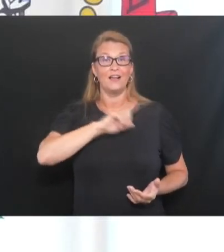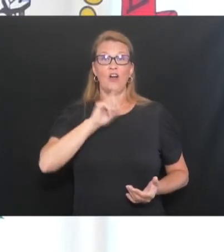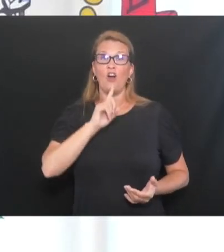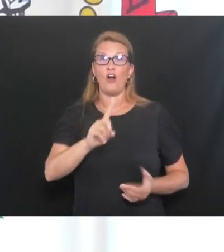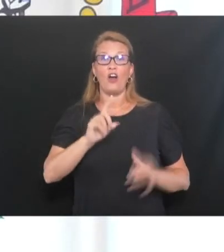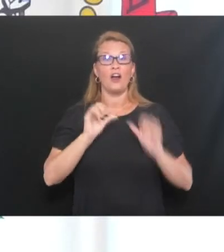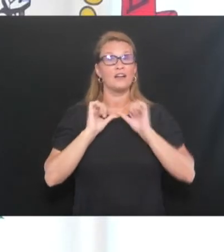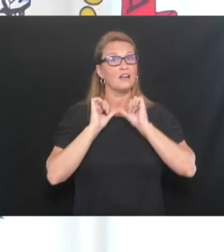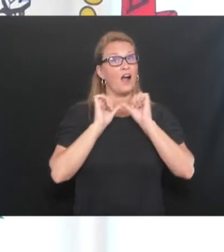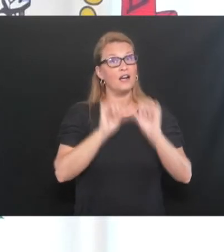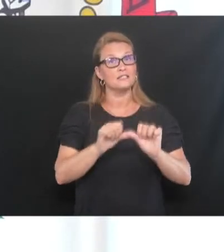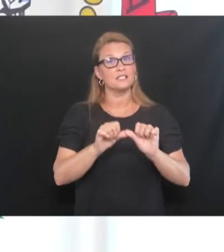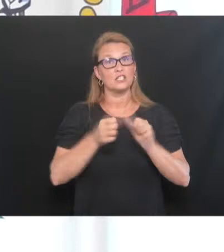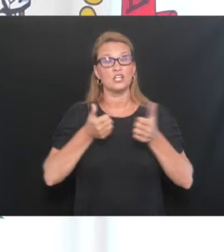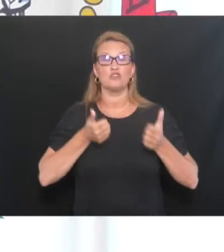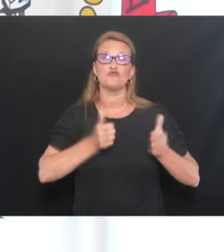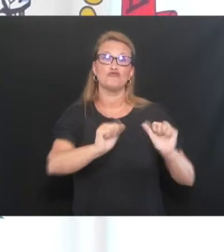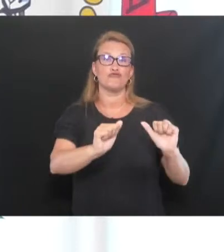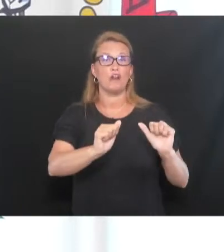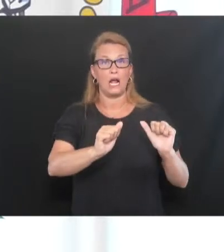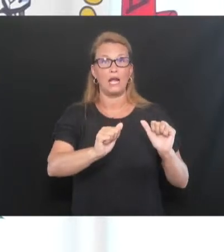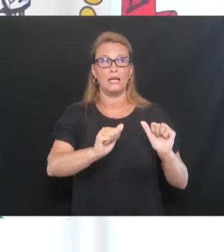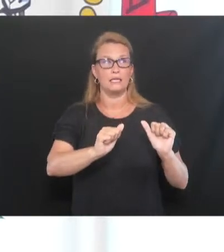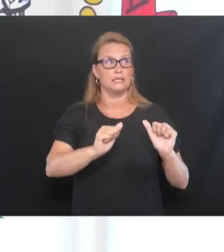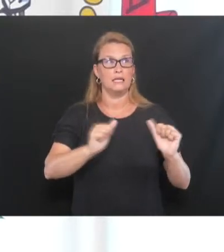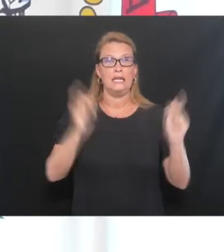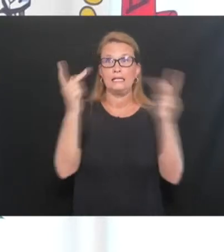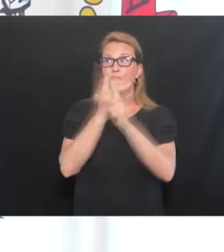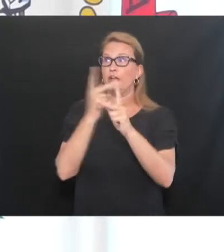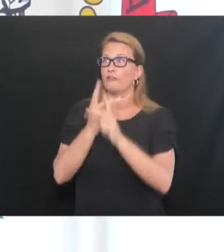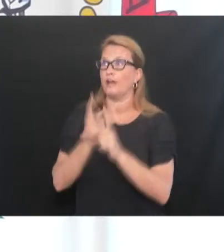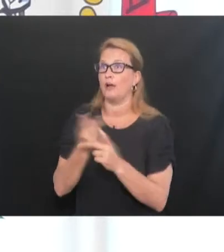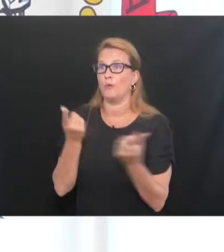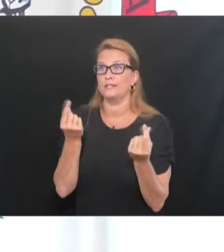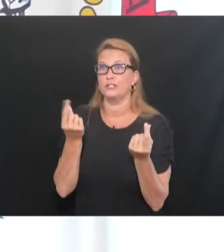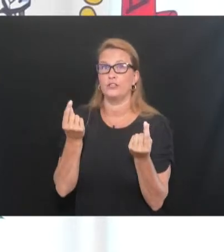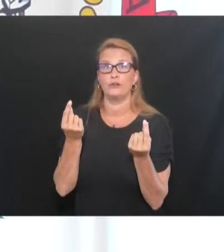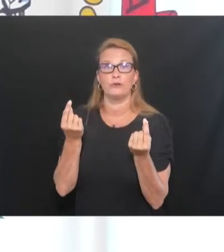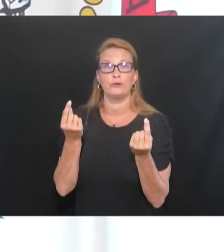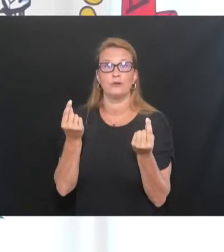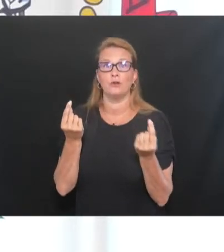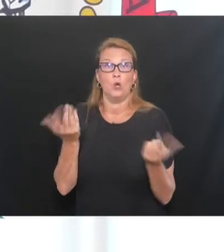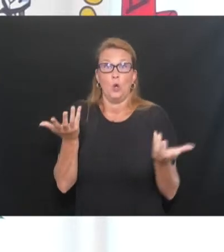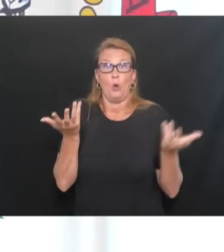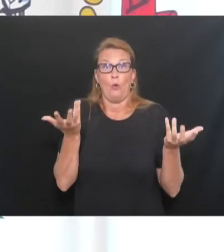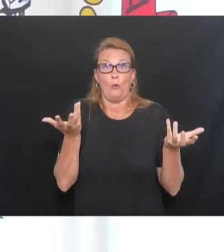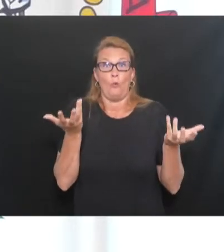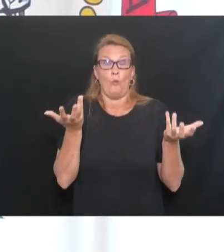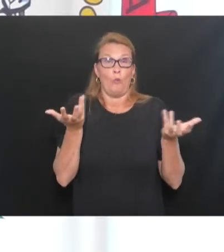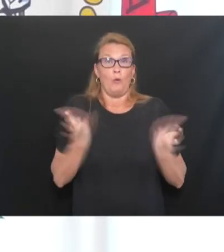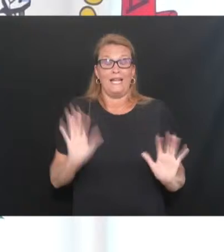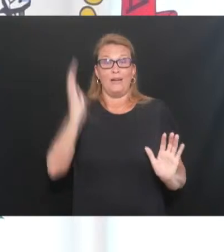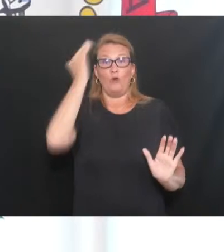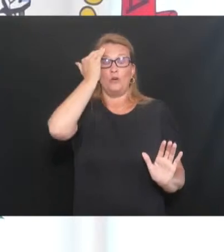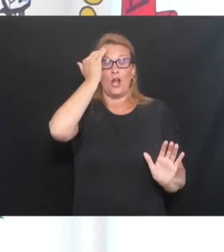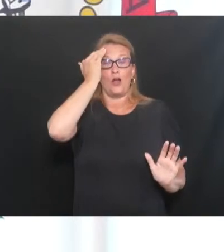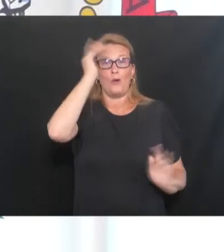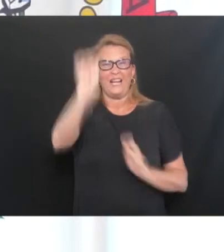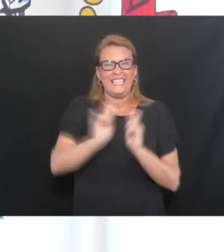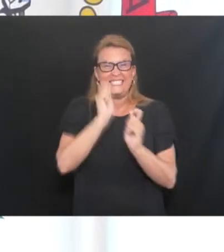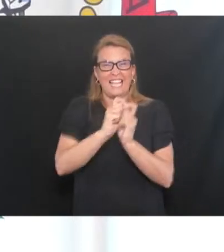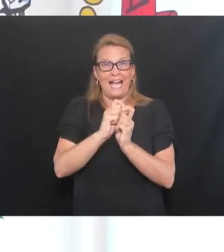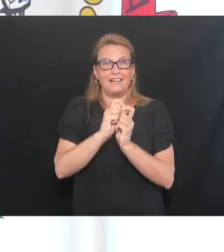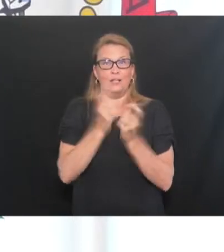constantly trying to run a play without a playbook. Nobody knows the playbook, and nobody knows exactly where we're going to end